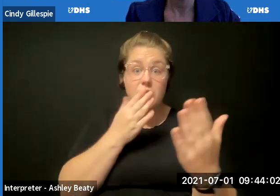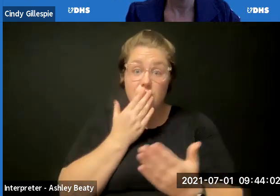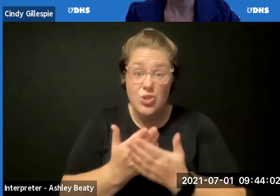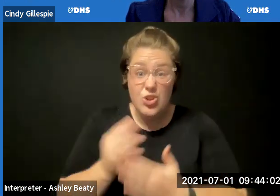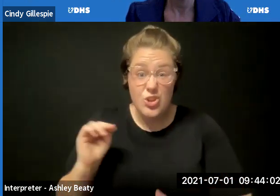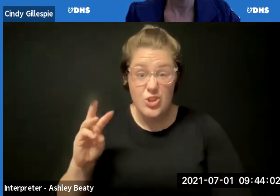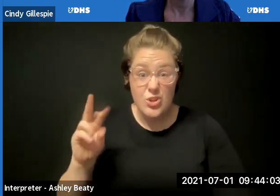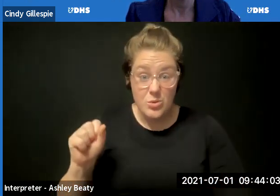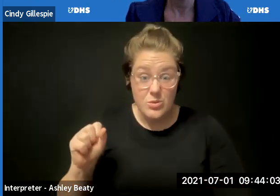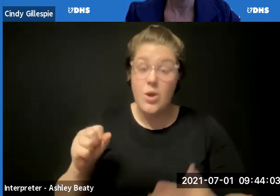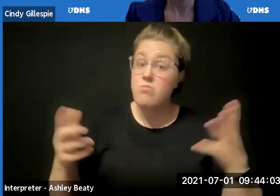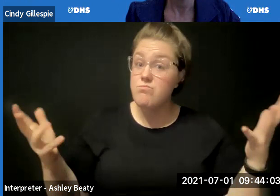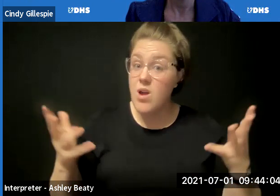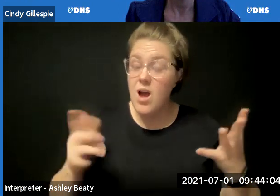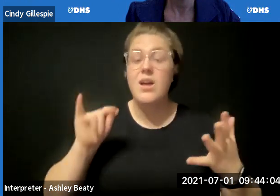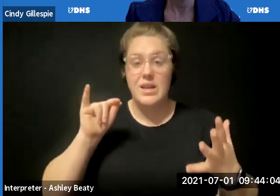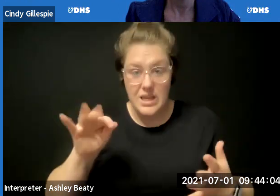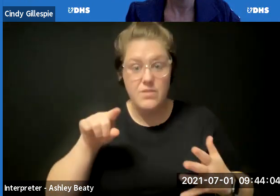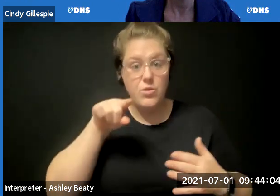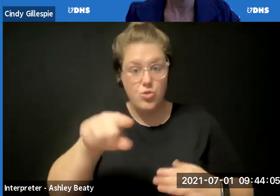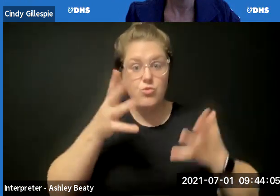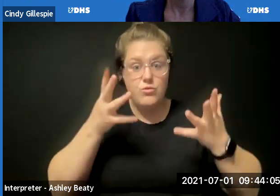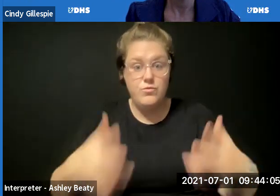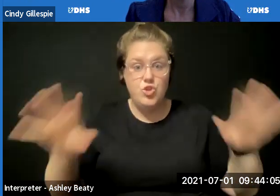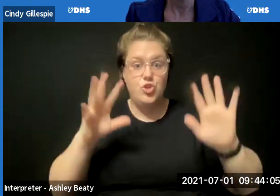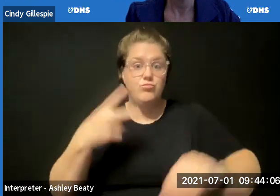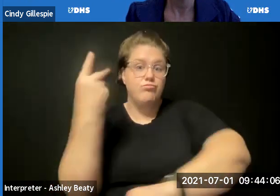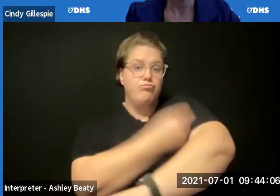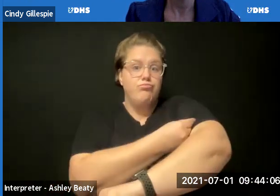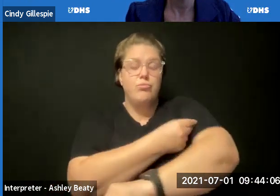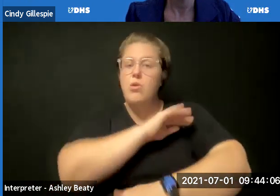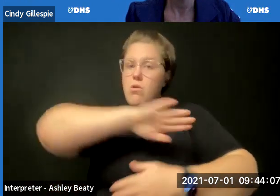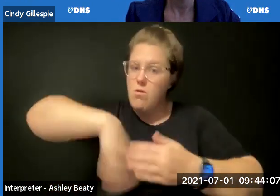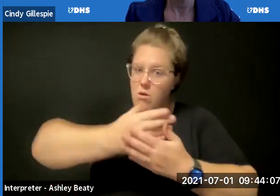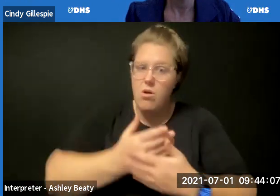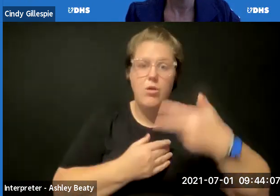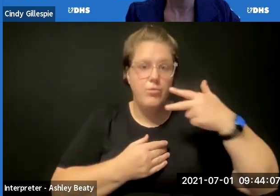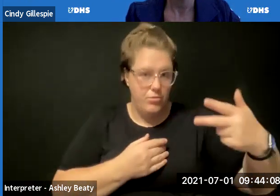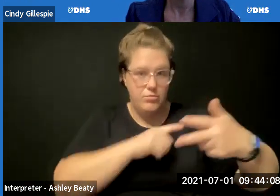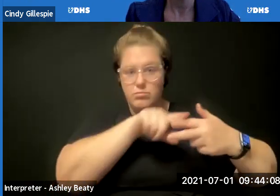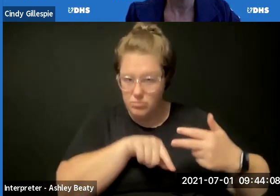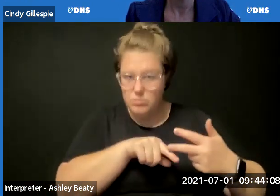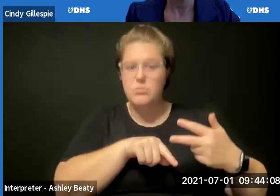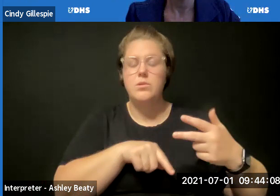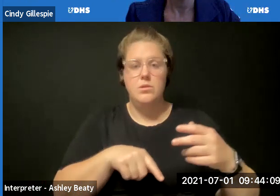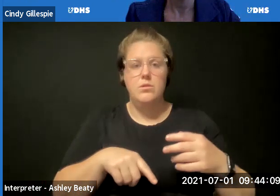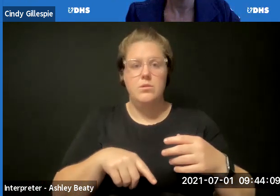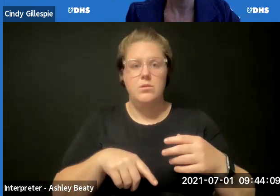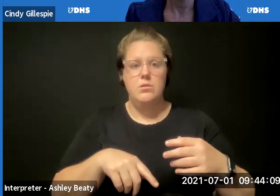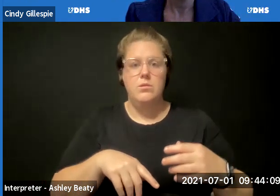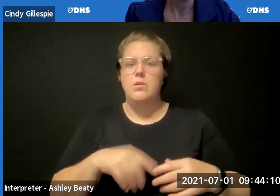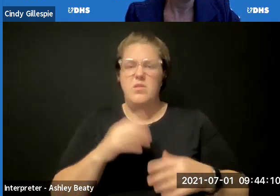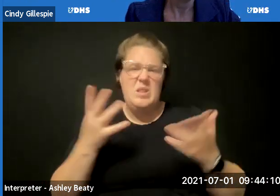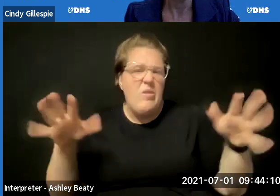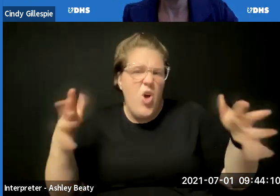been vaccinated, we're finding that all of the vaccines, pretty much across the board that have been studied in this, and now by this point they've studied the majority